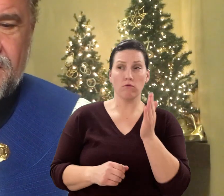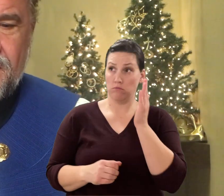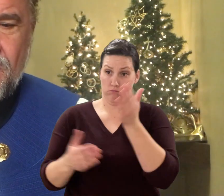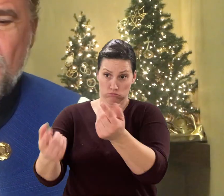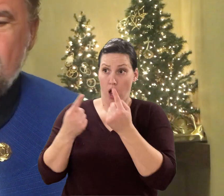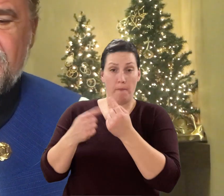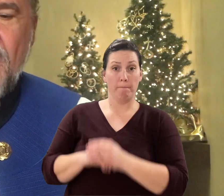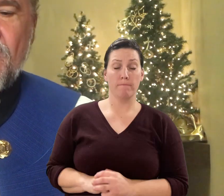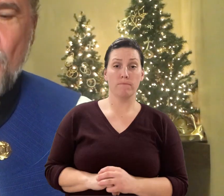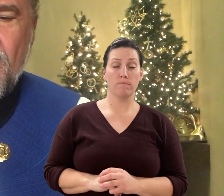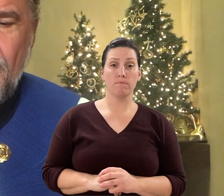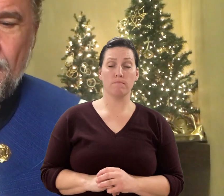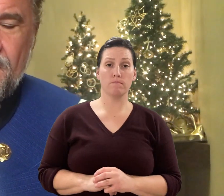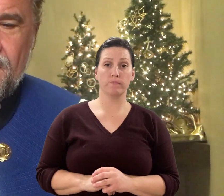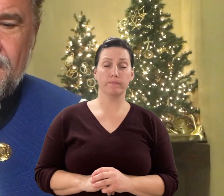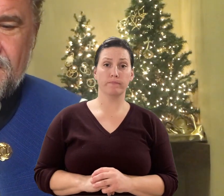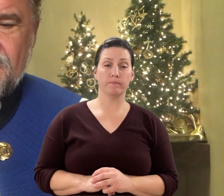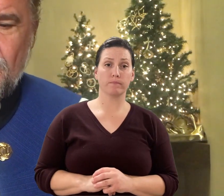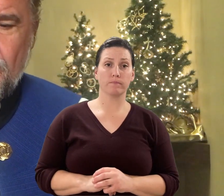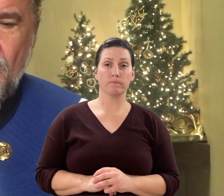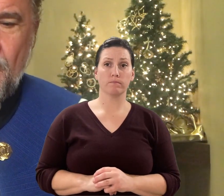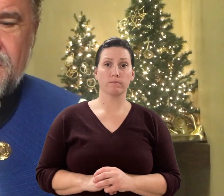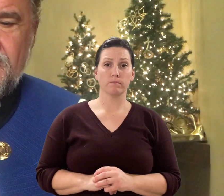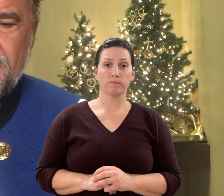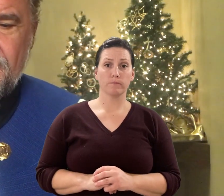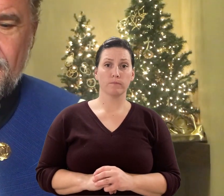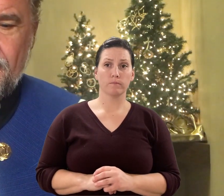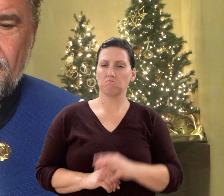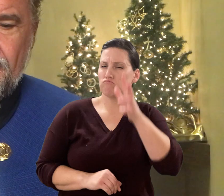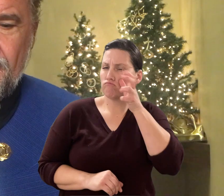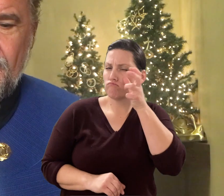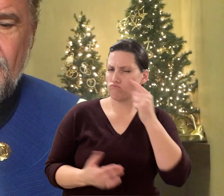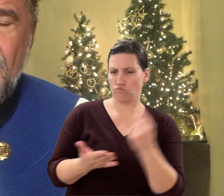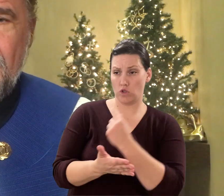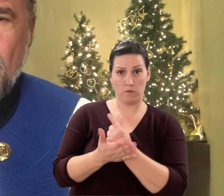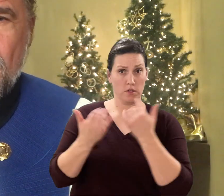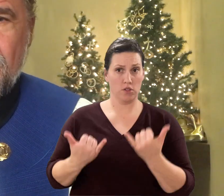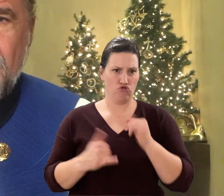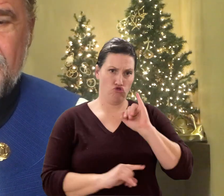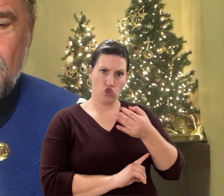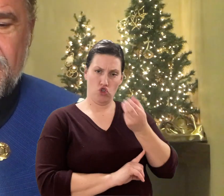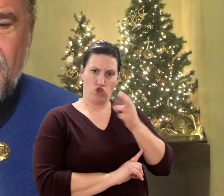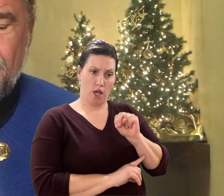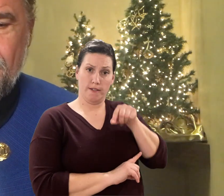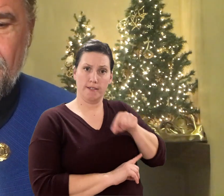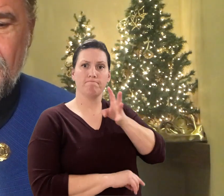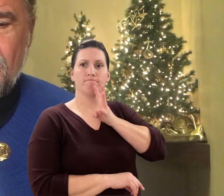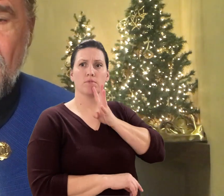covenant whom you desire will come, says the Lord Almighty." And we heard in the gospel